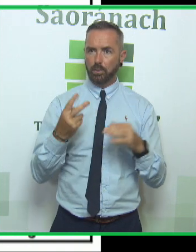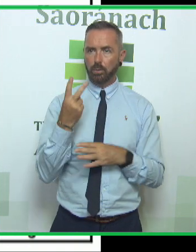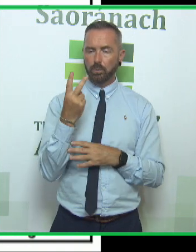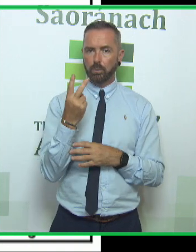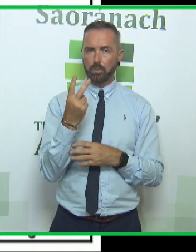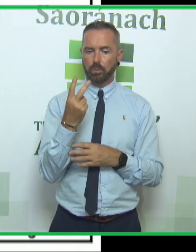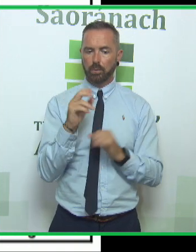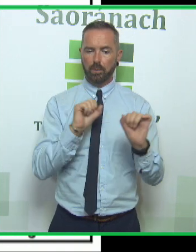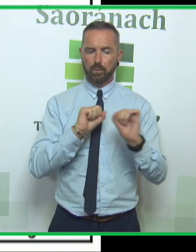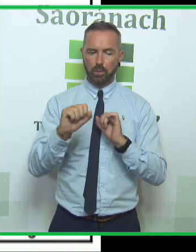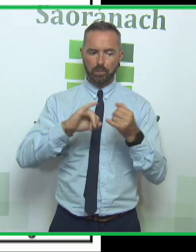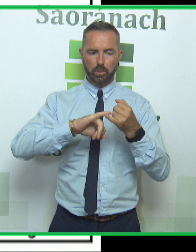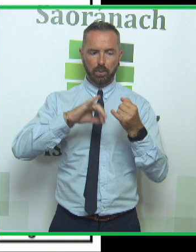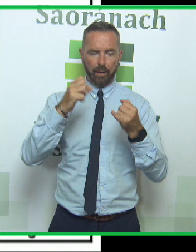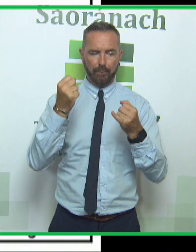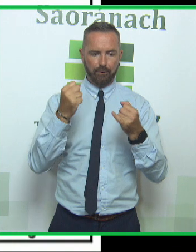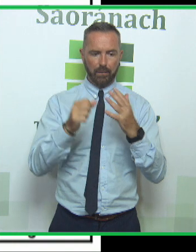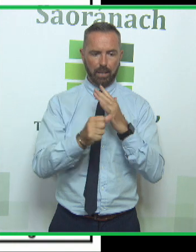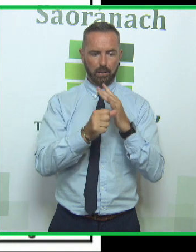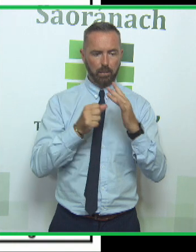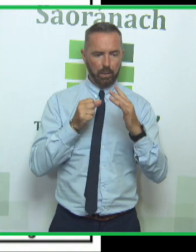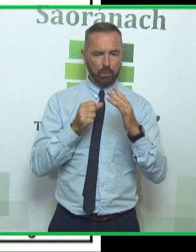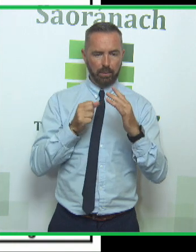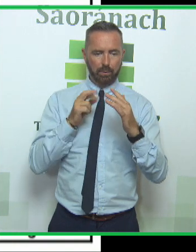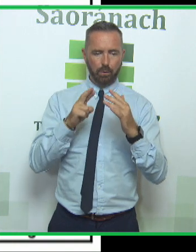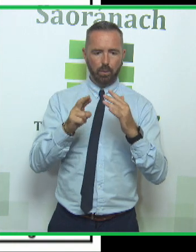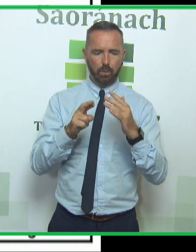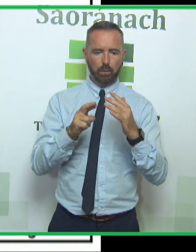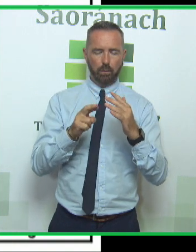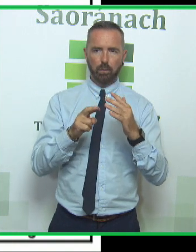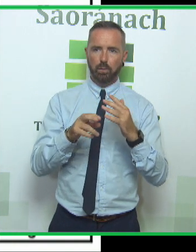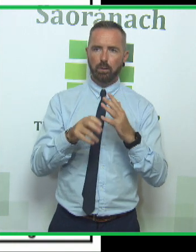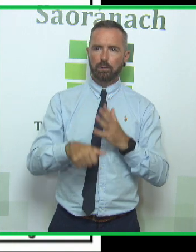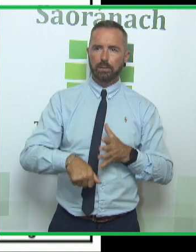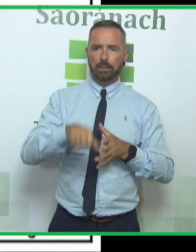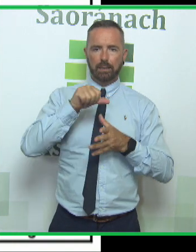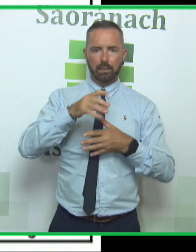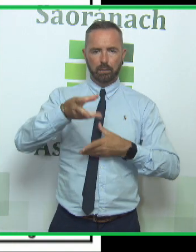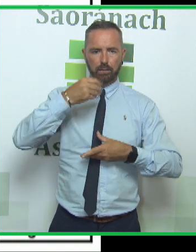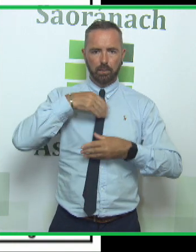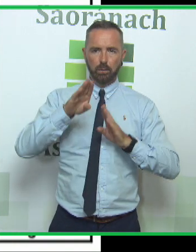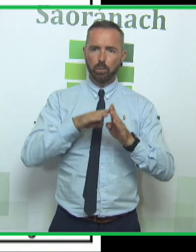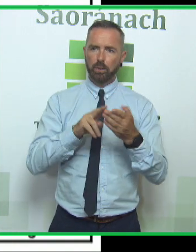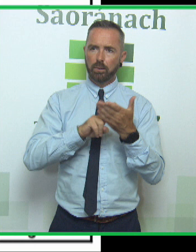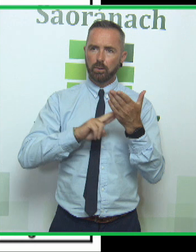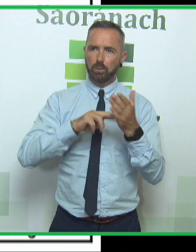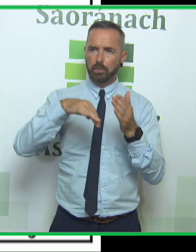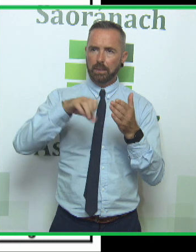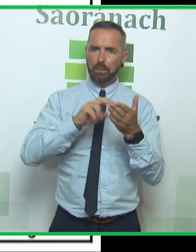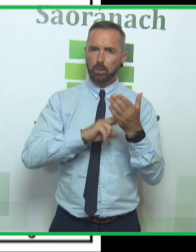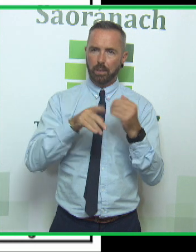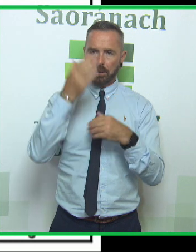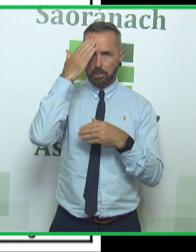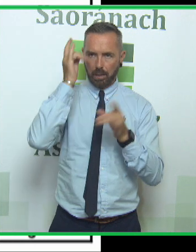be services who have, I suppose, experience or expertise in the area of either substance misuse or mental